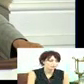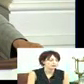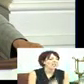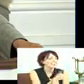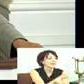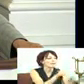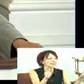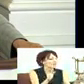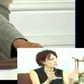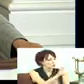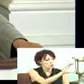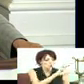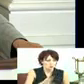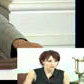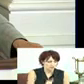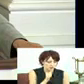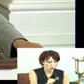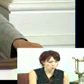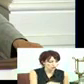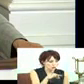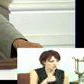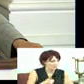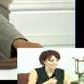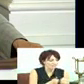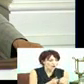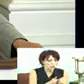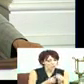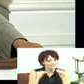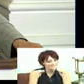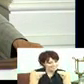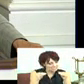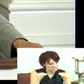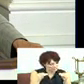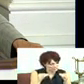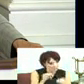lifestyle taught and lived by Jesus Christ.